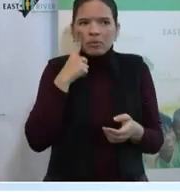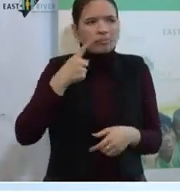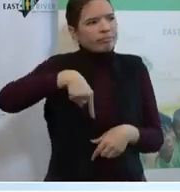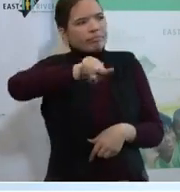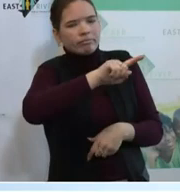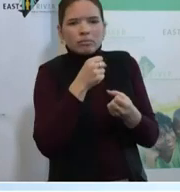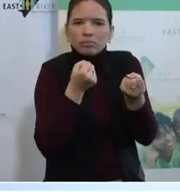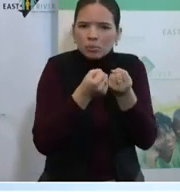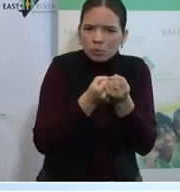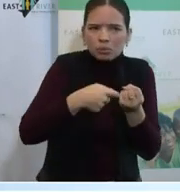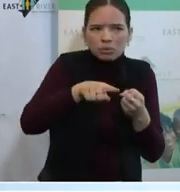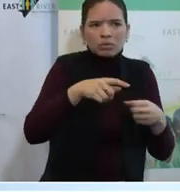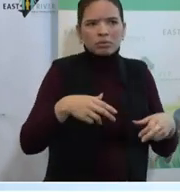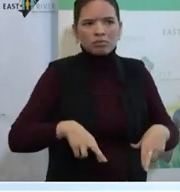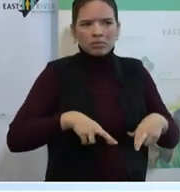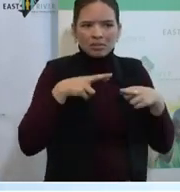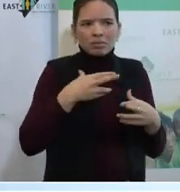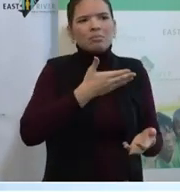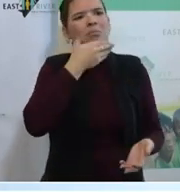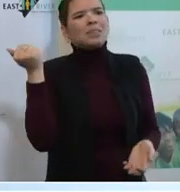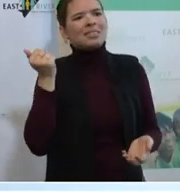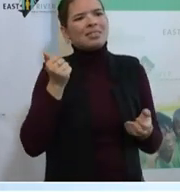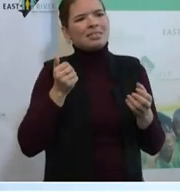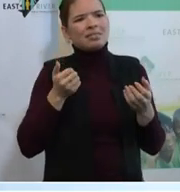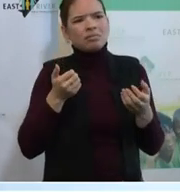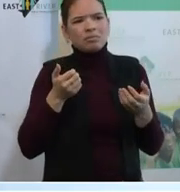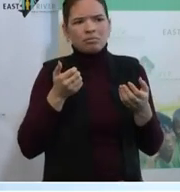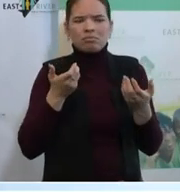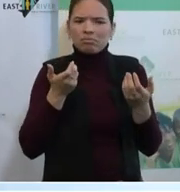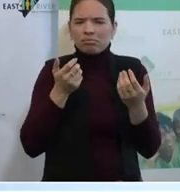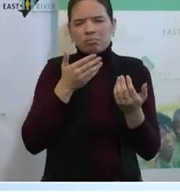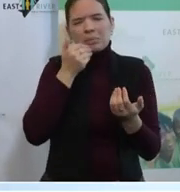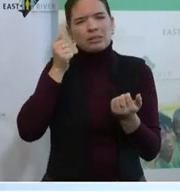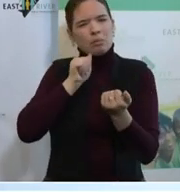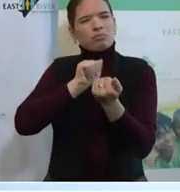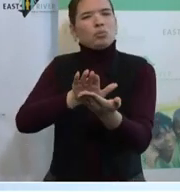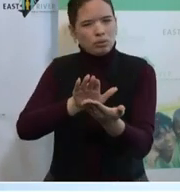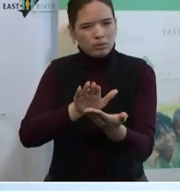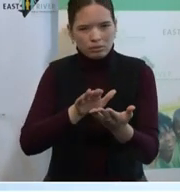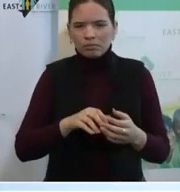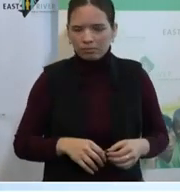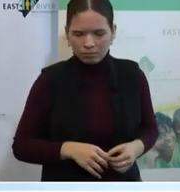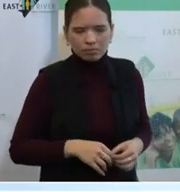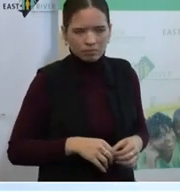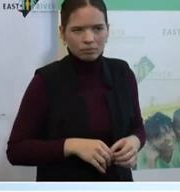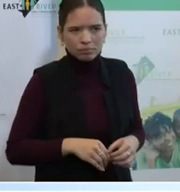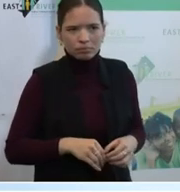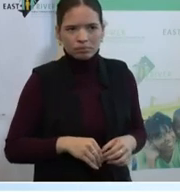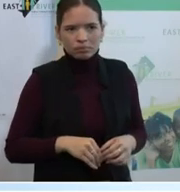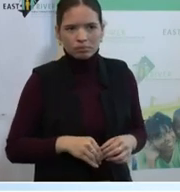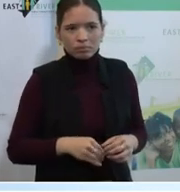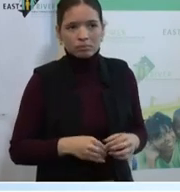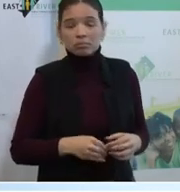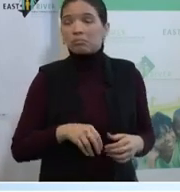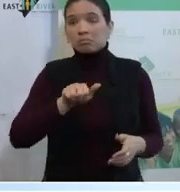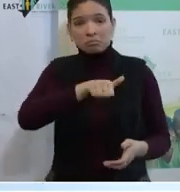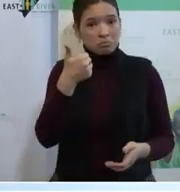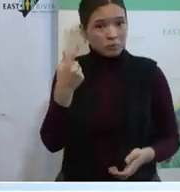Thank you, ma'am. Any other questions from the press? Press questions, press questions, press questions. Okay, any other